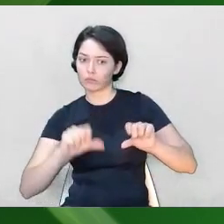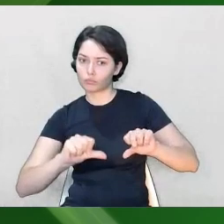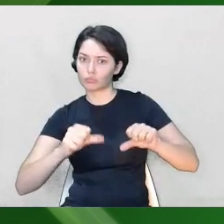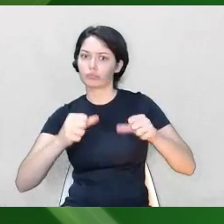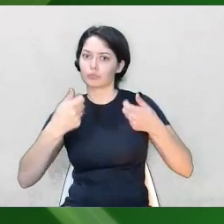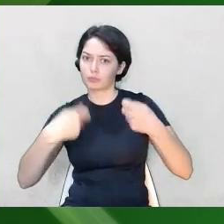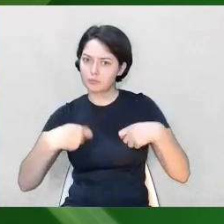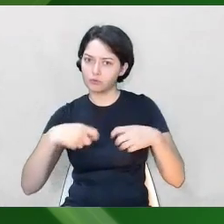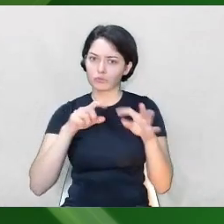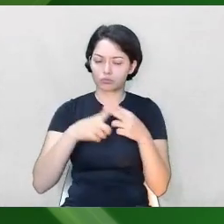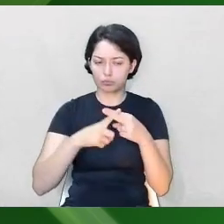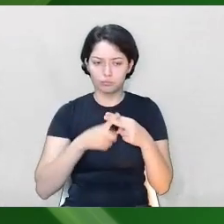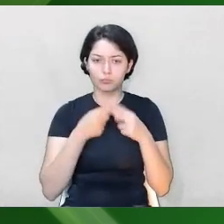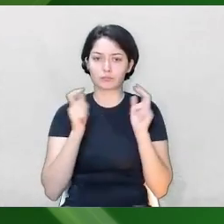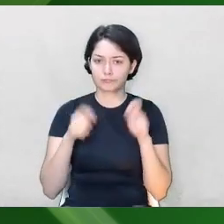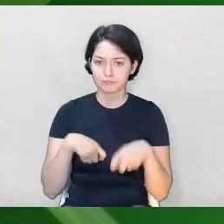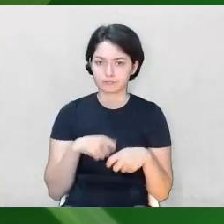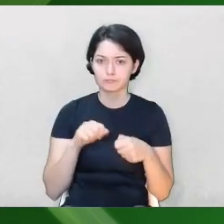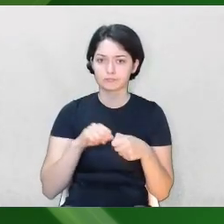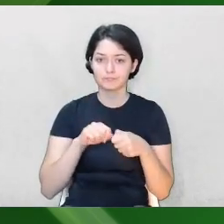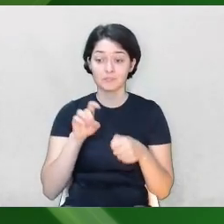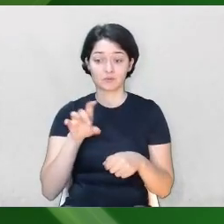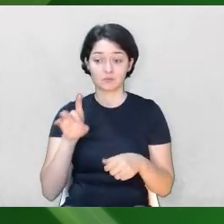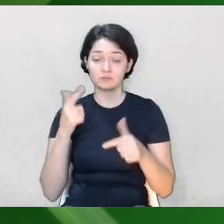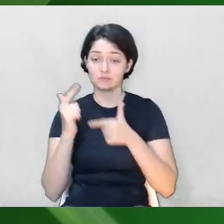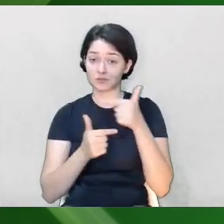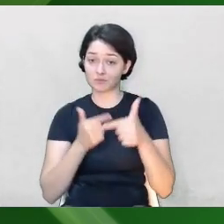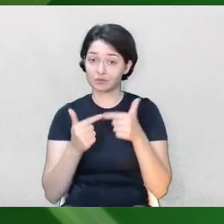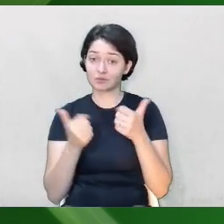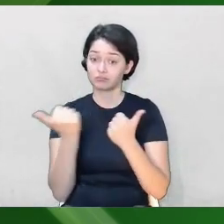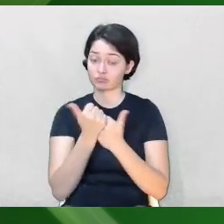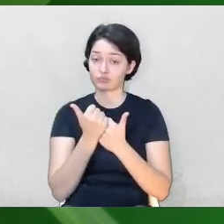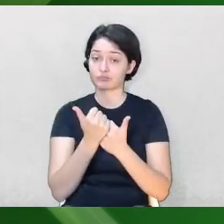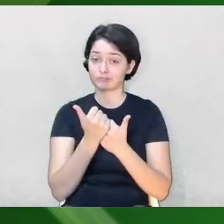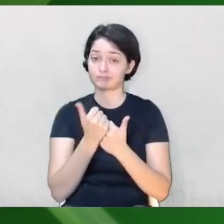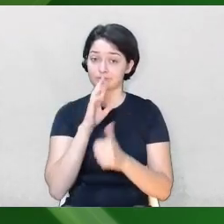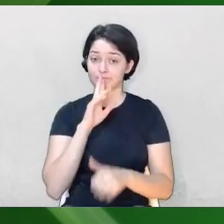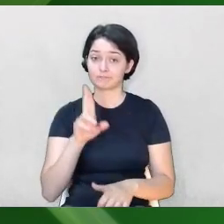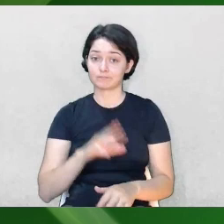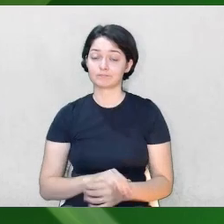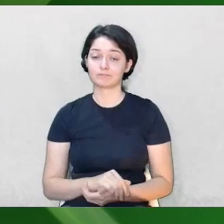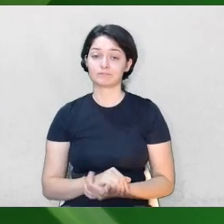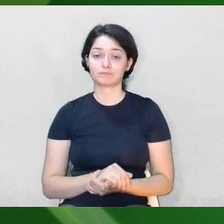and the agents start to come in, or the automation.